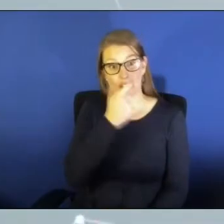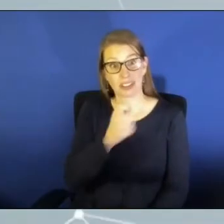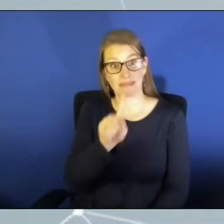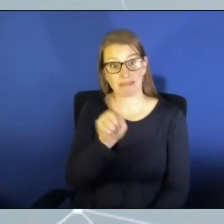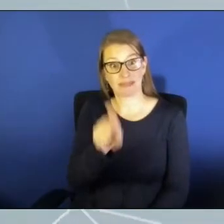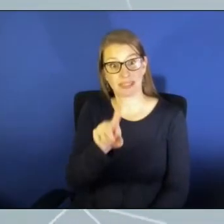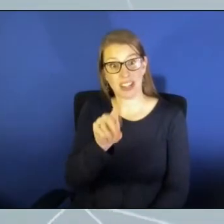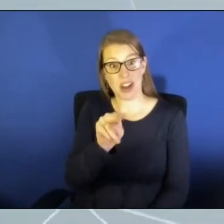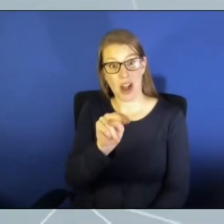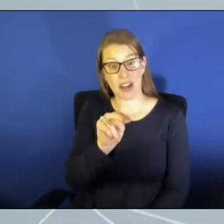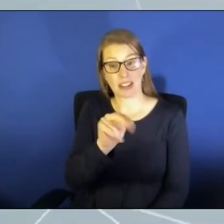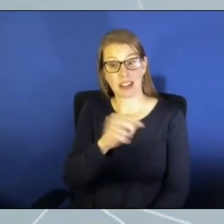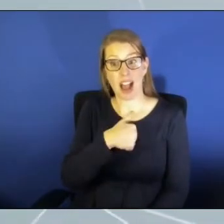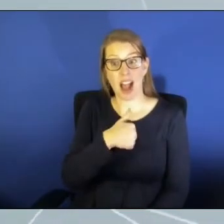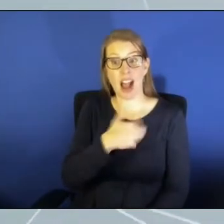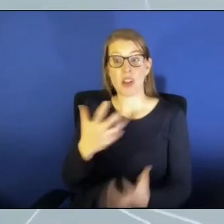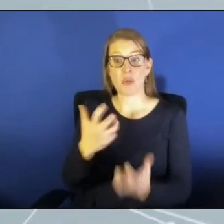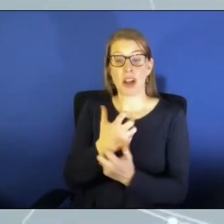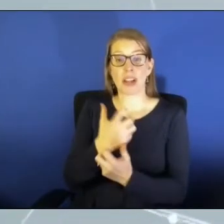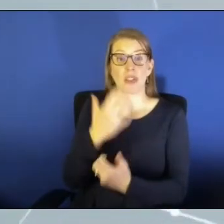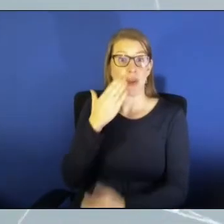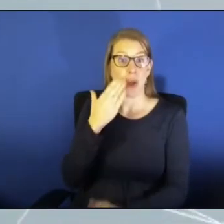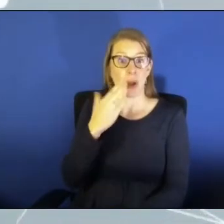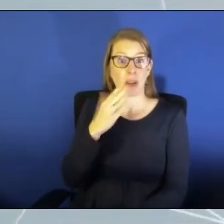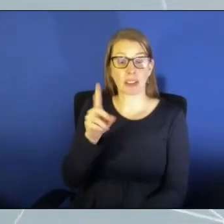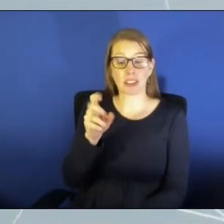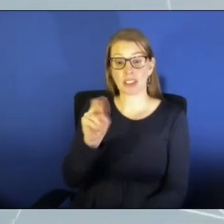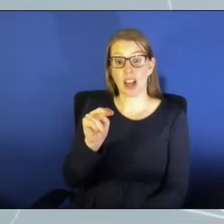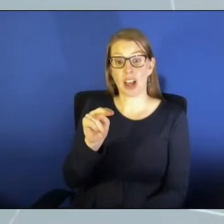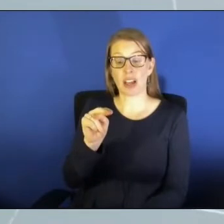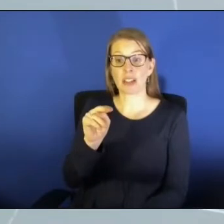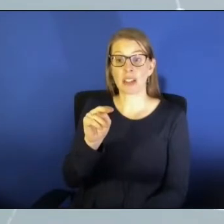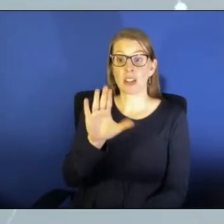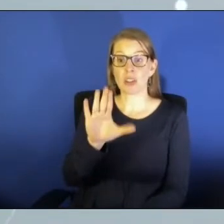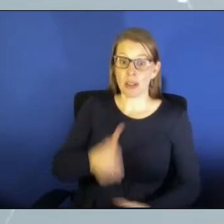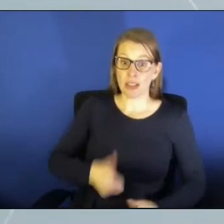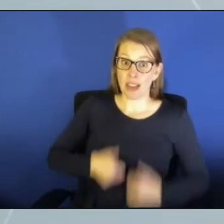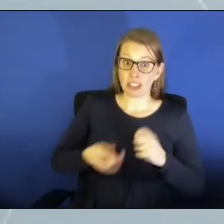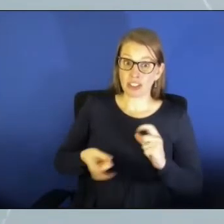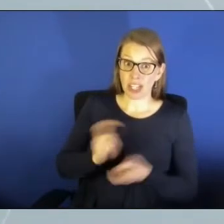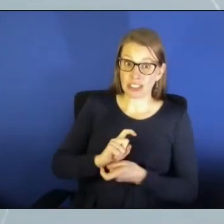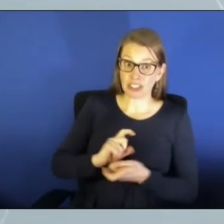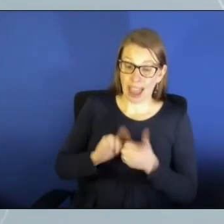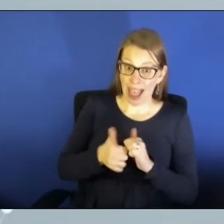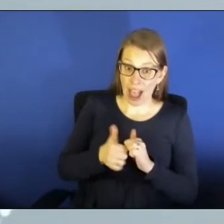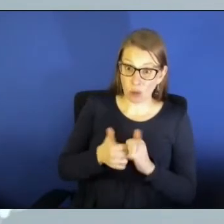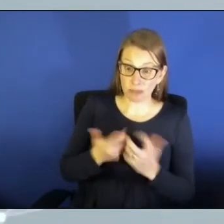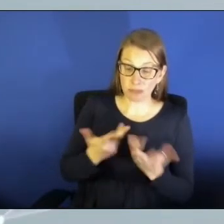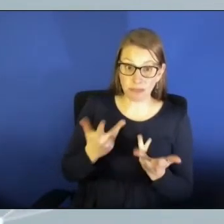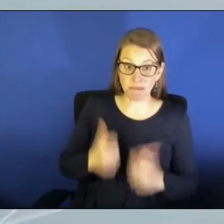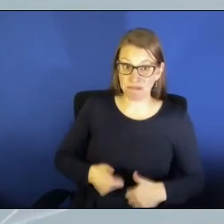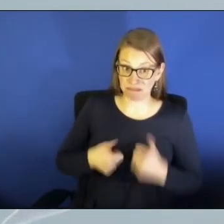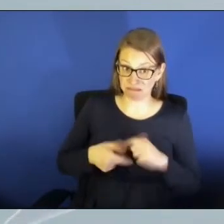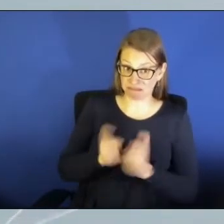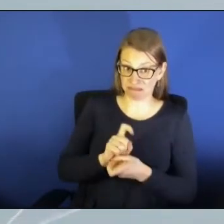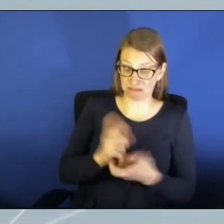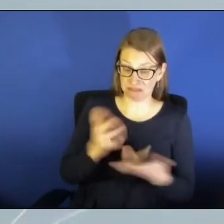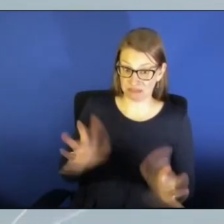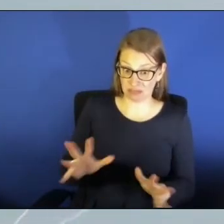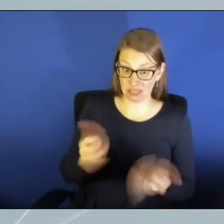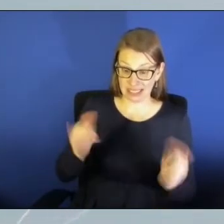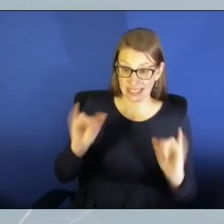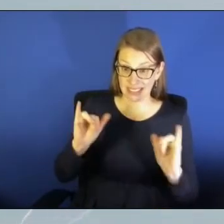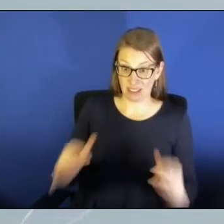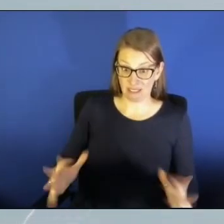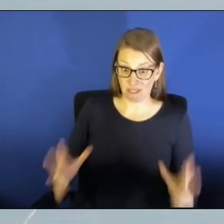just would love to know, Don, how has life changed for you, or has it changed? Do you still take vacations to Florida?